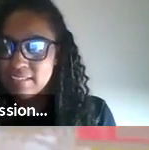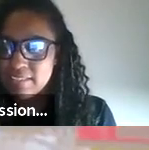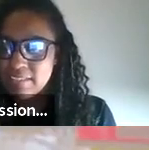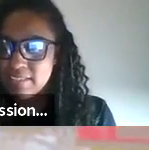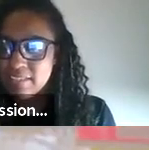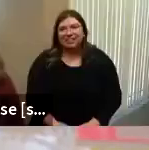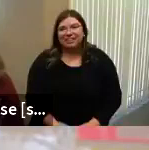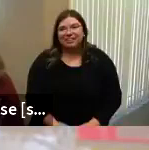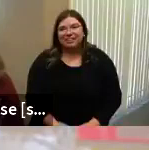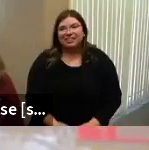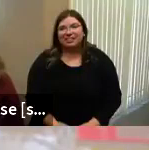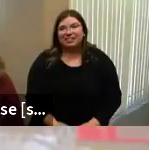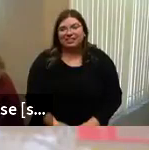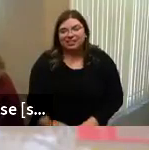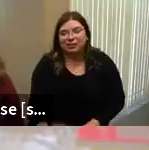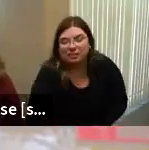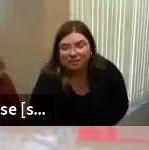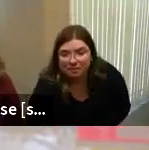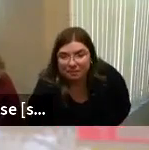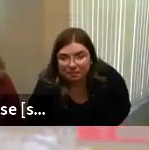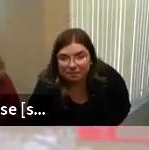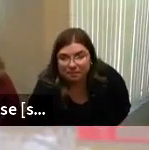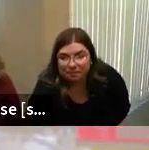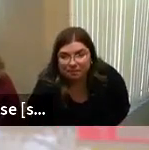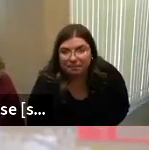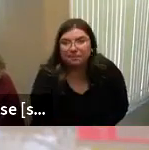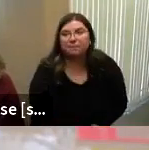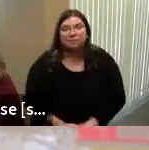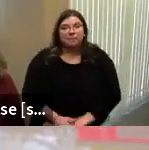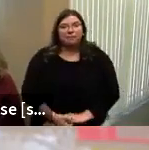Great. As far as clubs and organizations go,